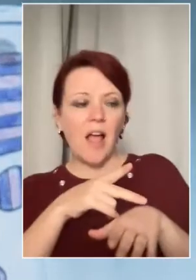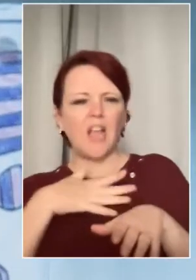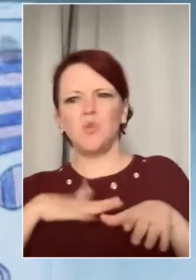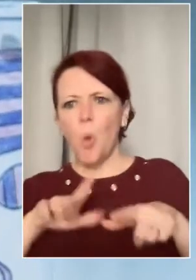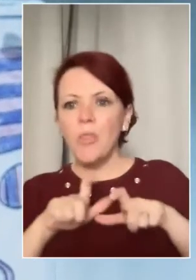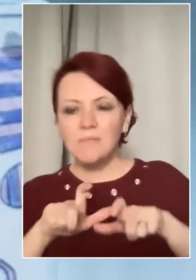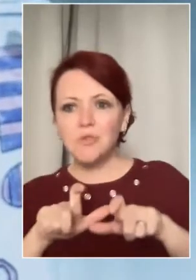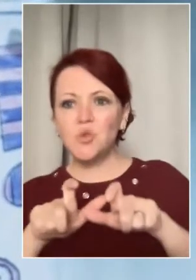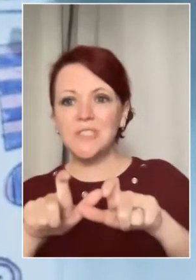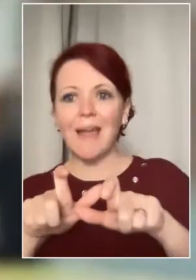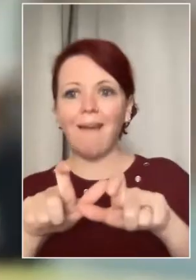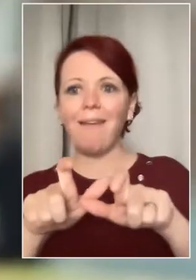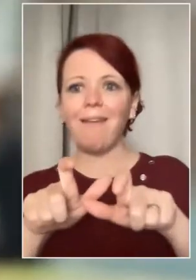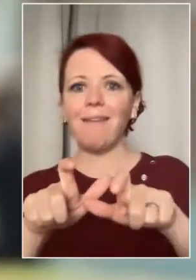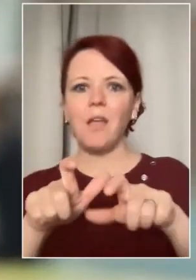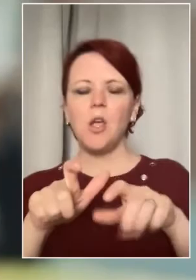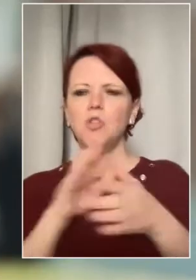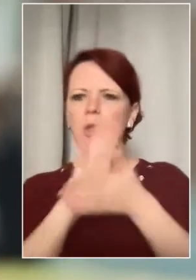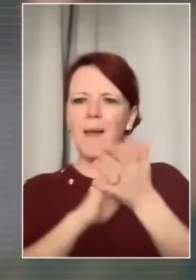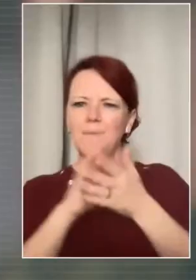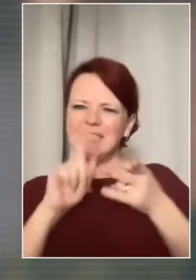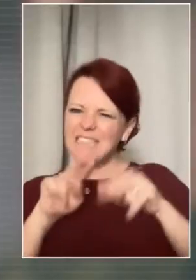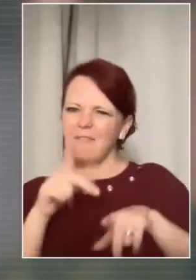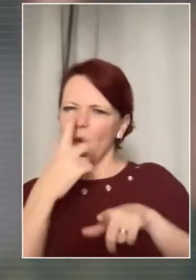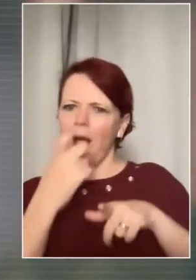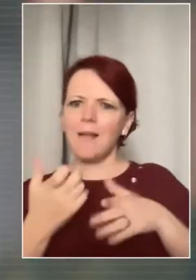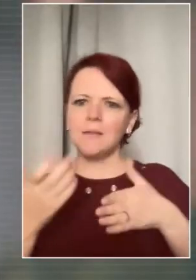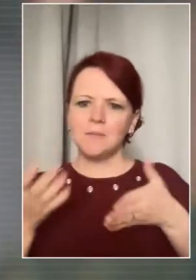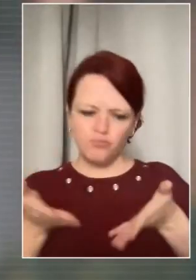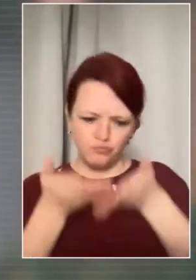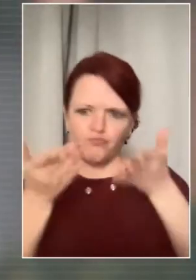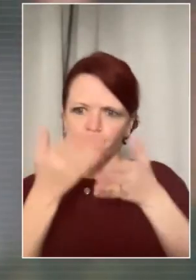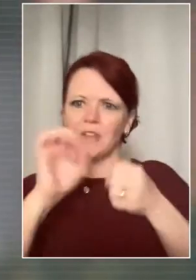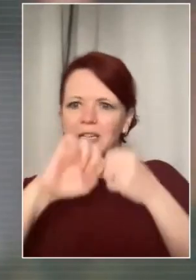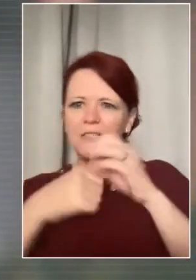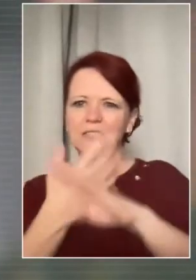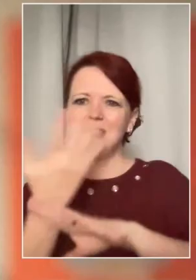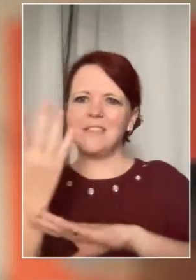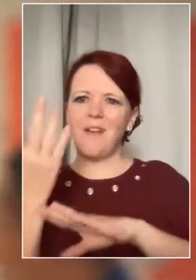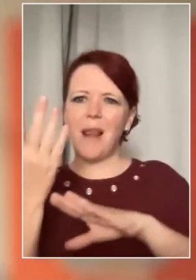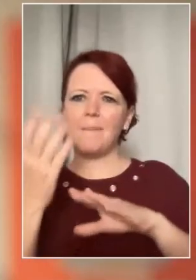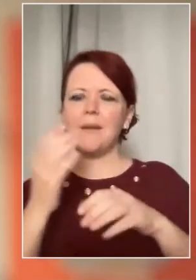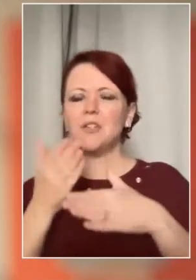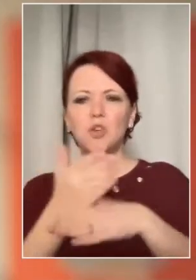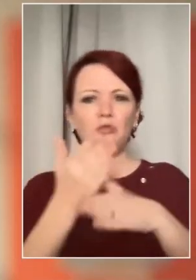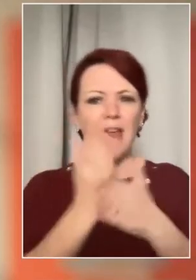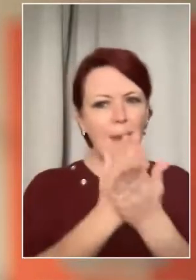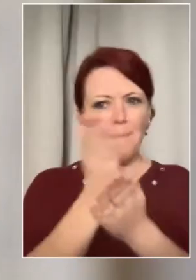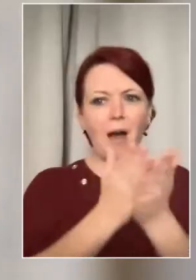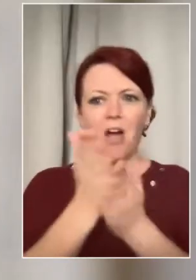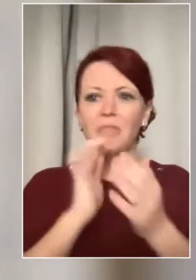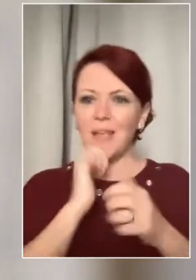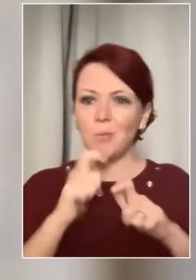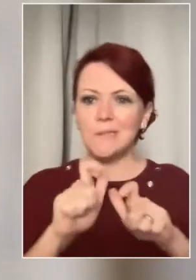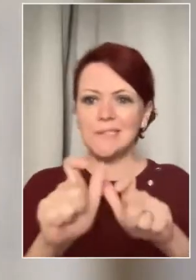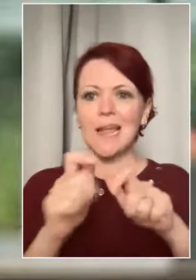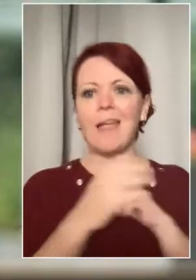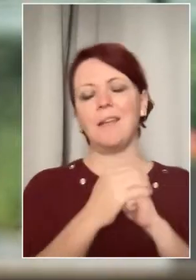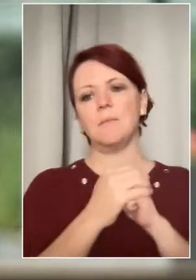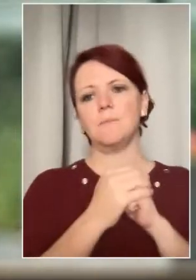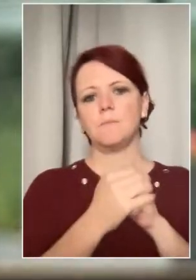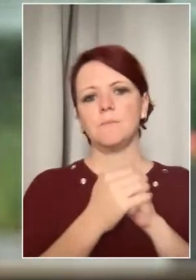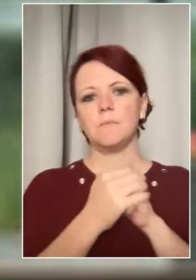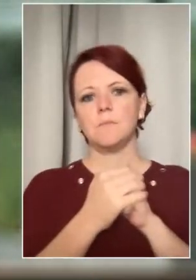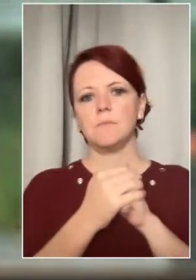their career and their development, then they'll stay with us. Being an apprentice is really different from just being a